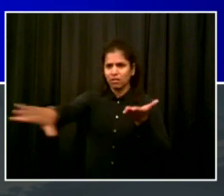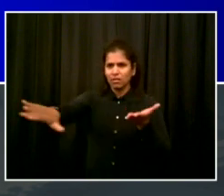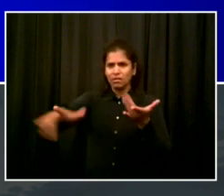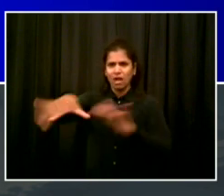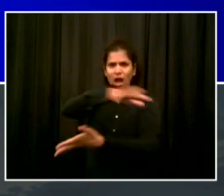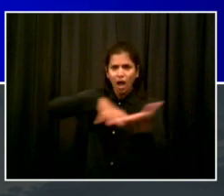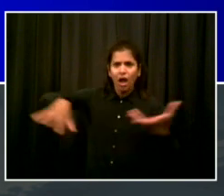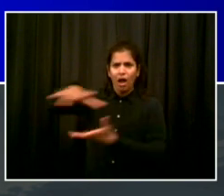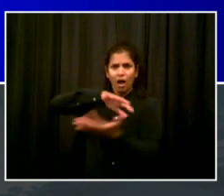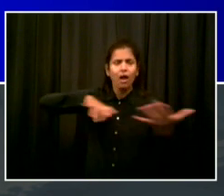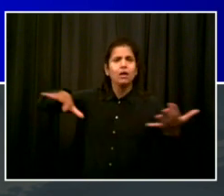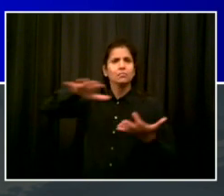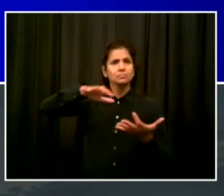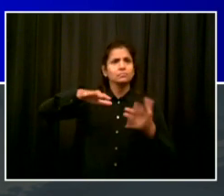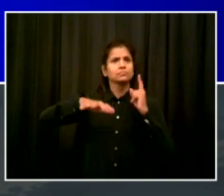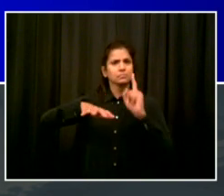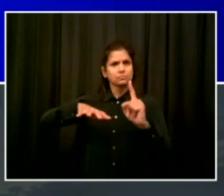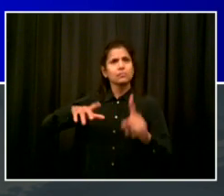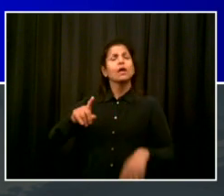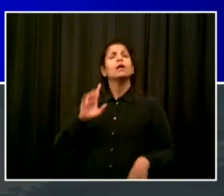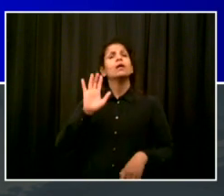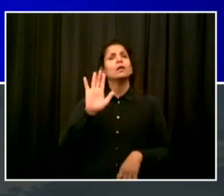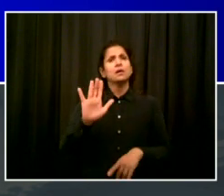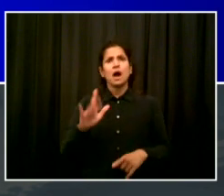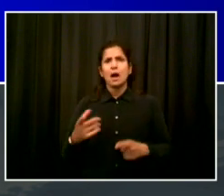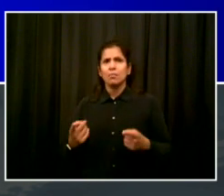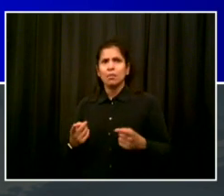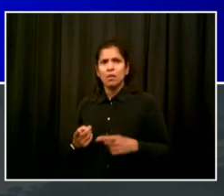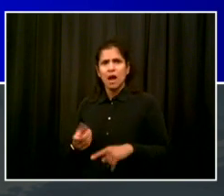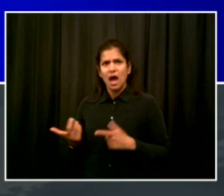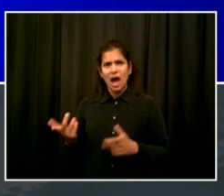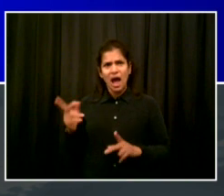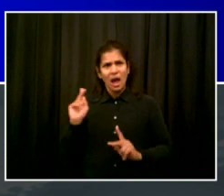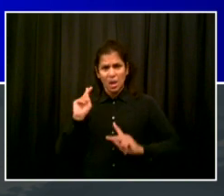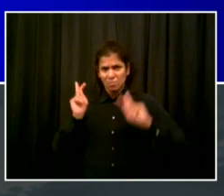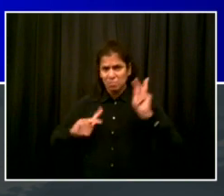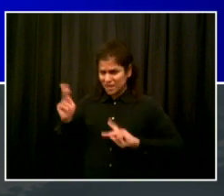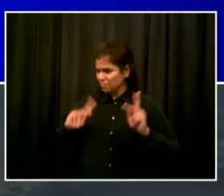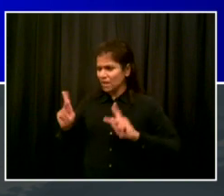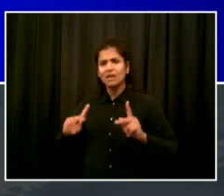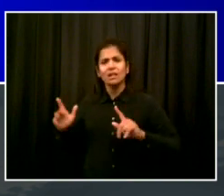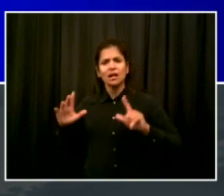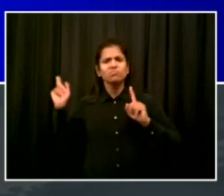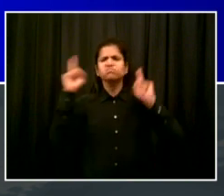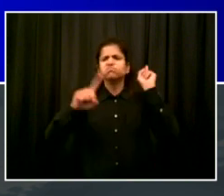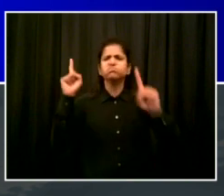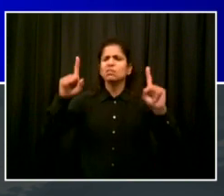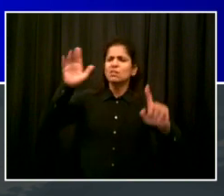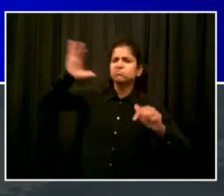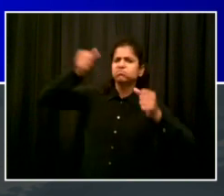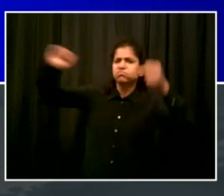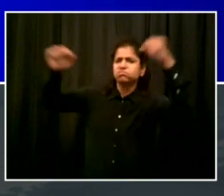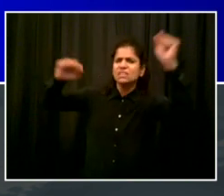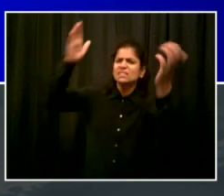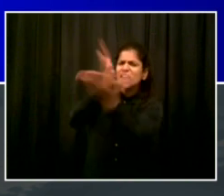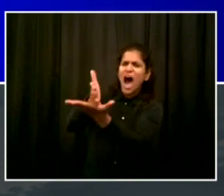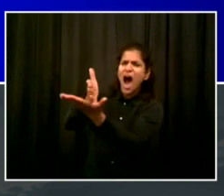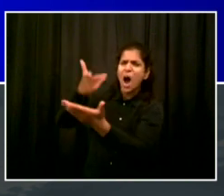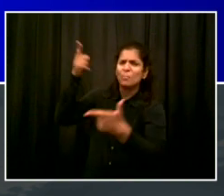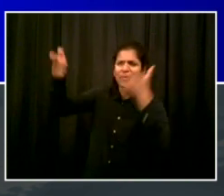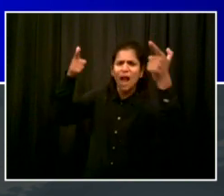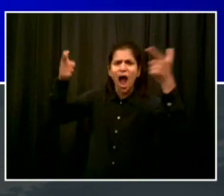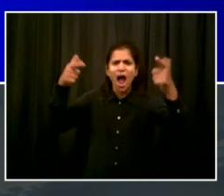them. We depend on grassroots efforts to stop violence, like the Cure Violence movement, the crisis management system. And we